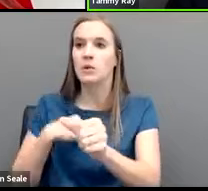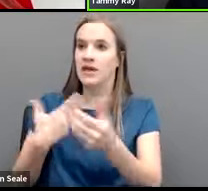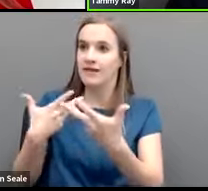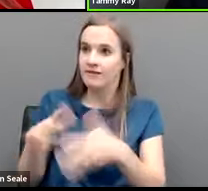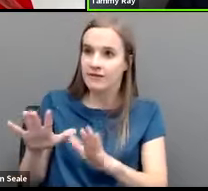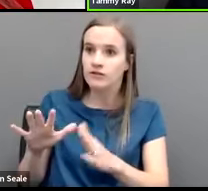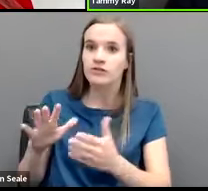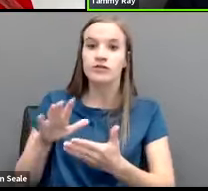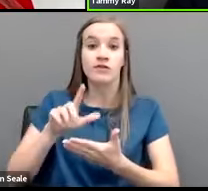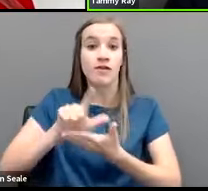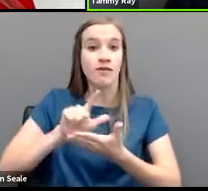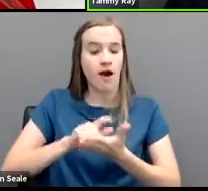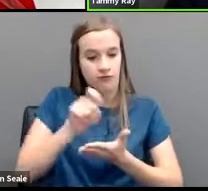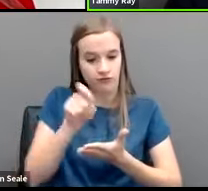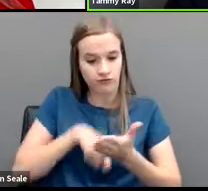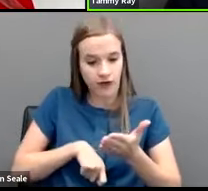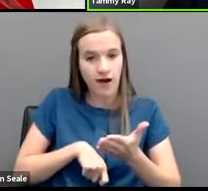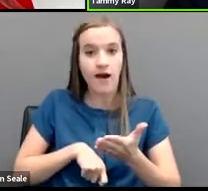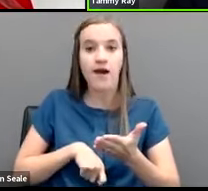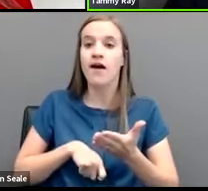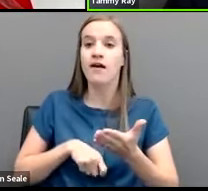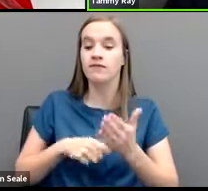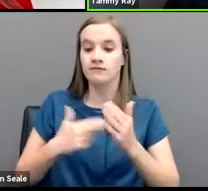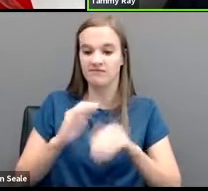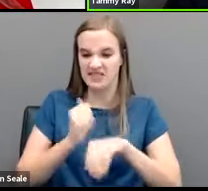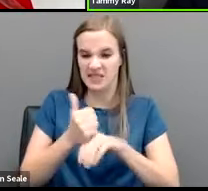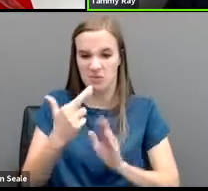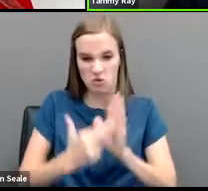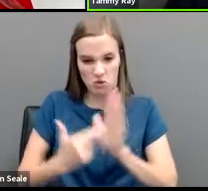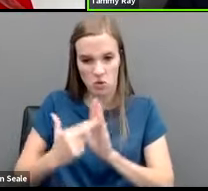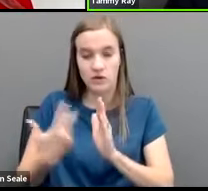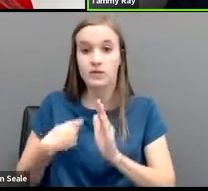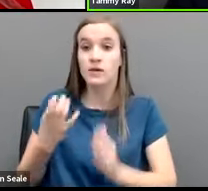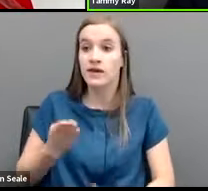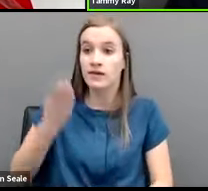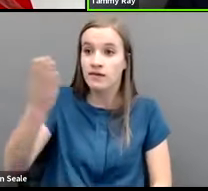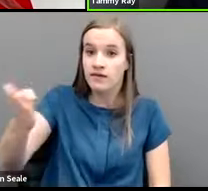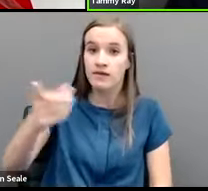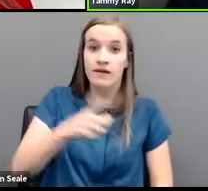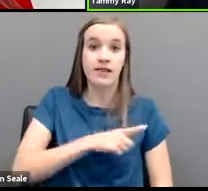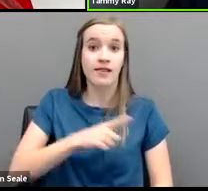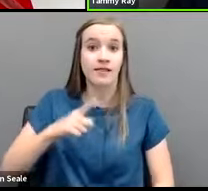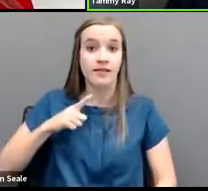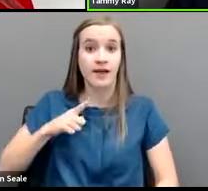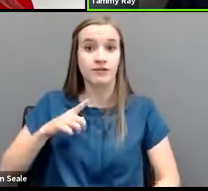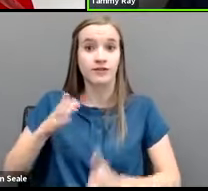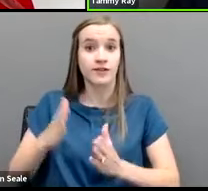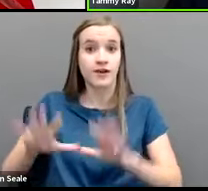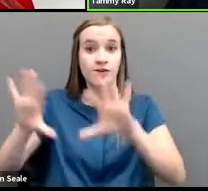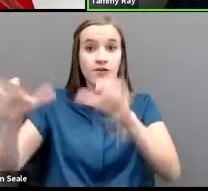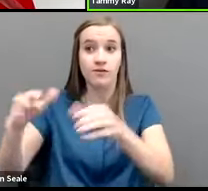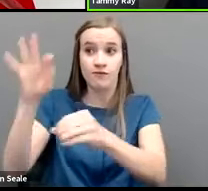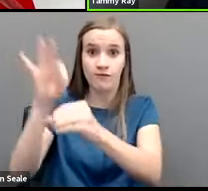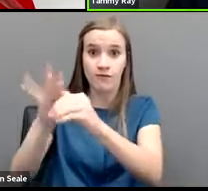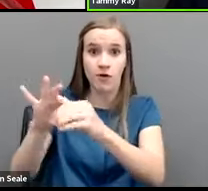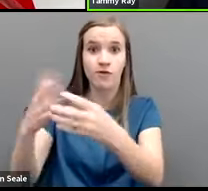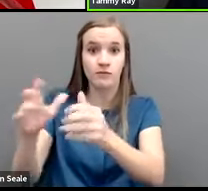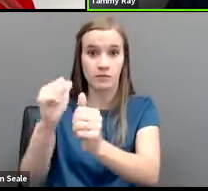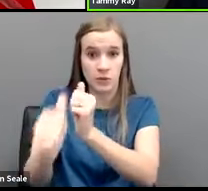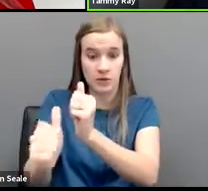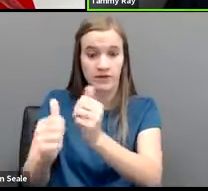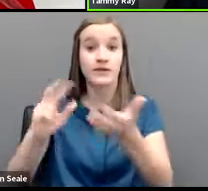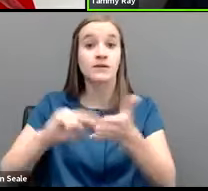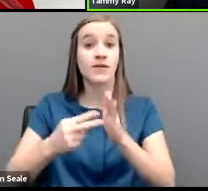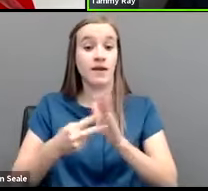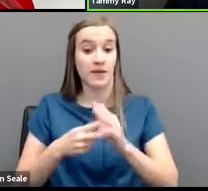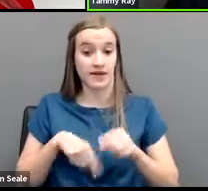the legislators, they approved it. And so now those two benefits will be available after the grant goes